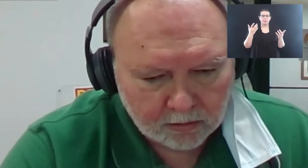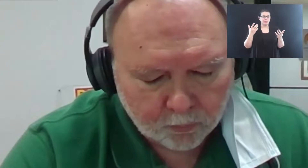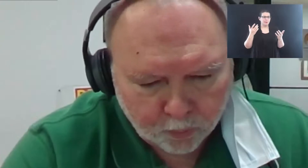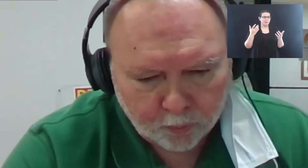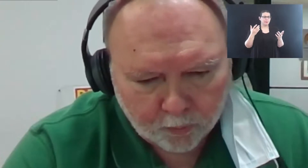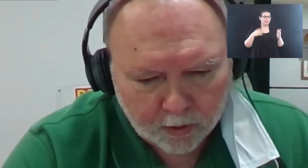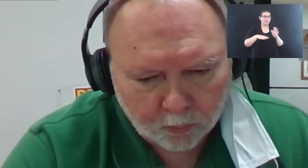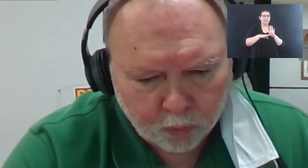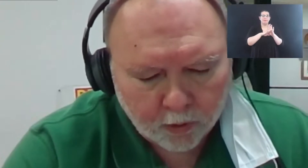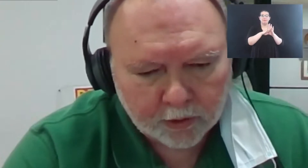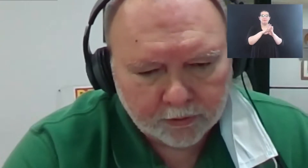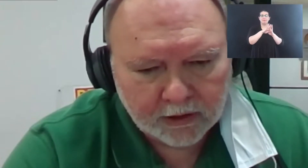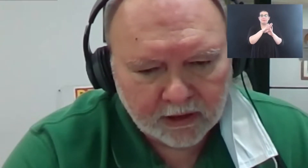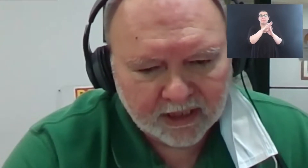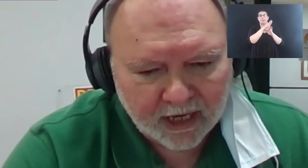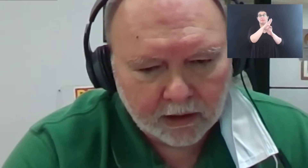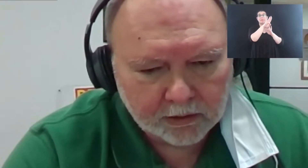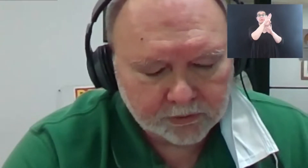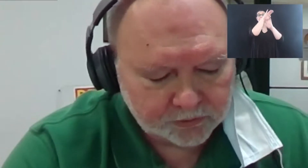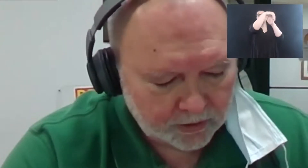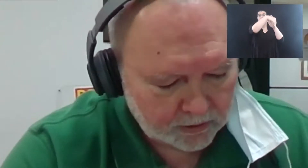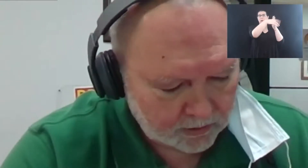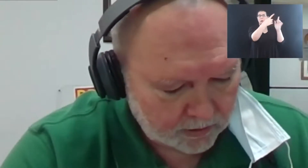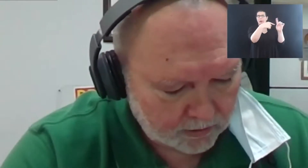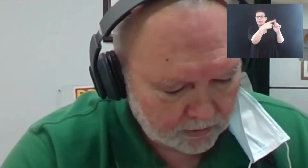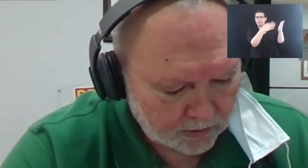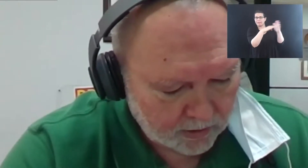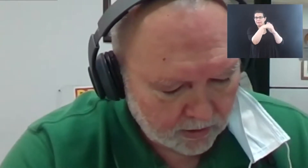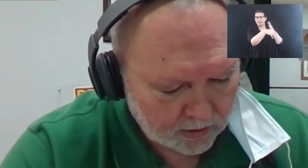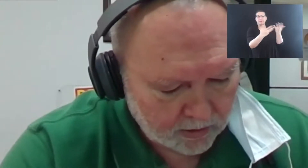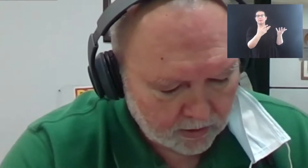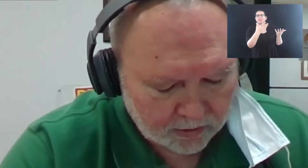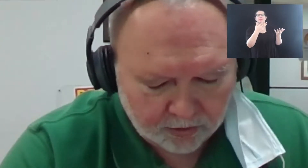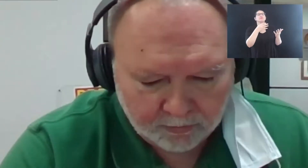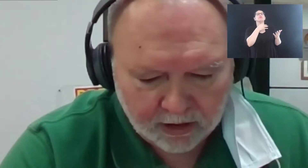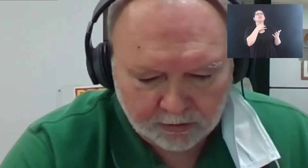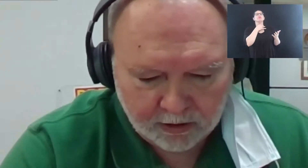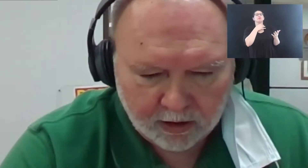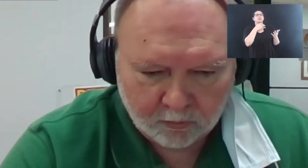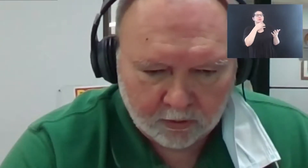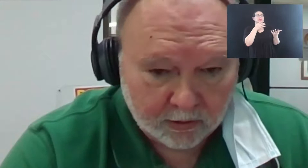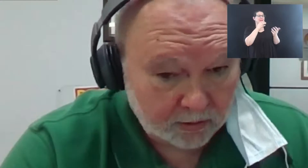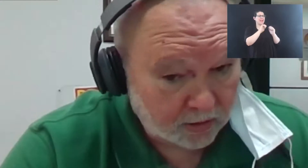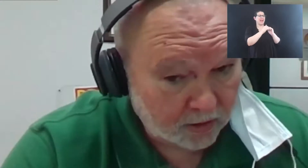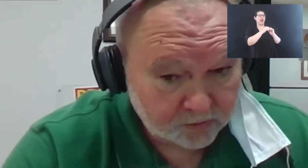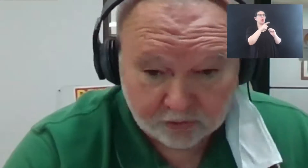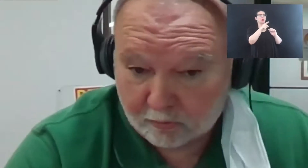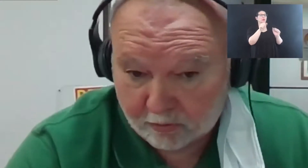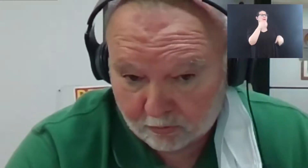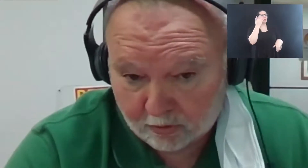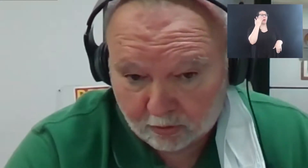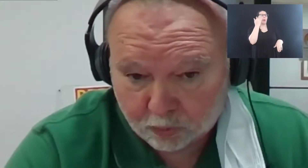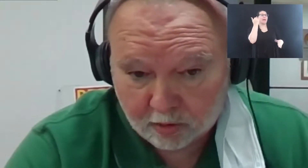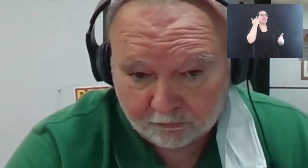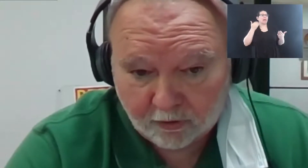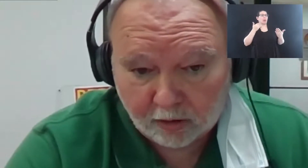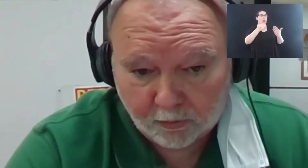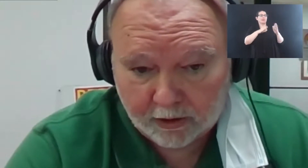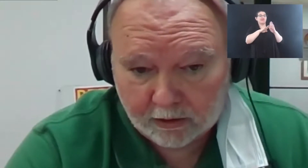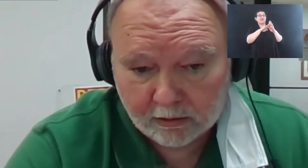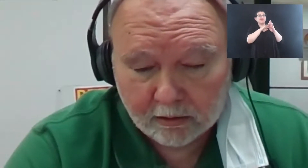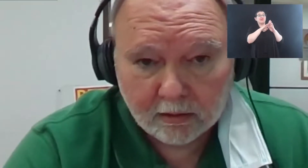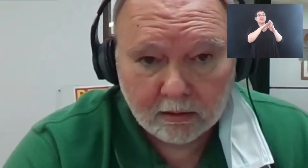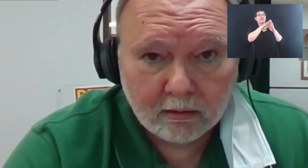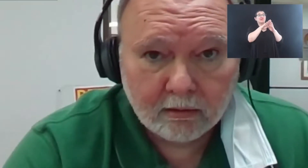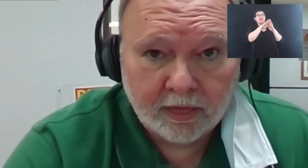depending on, and what are the indicators that that there may be that we're either close or we're far